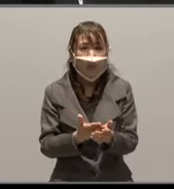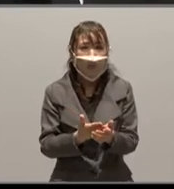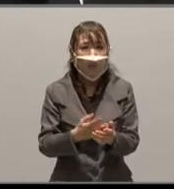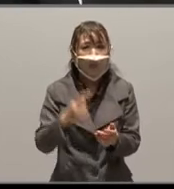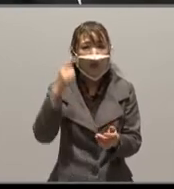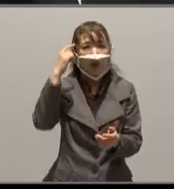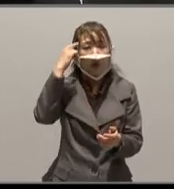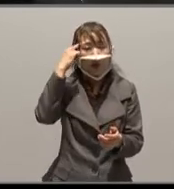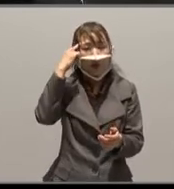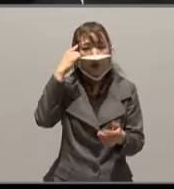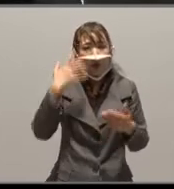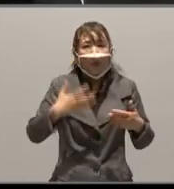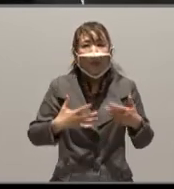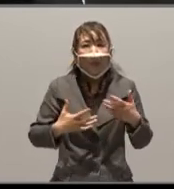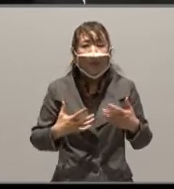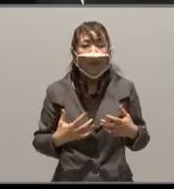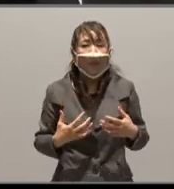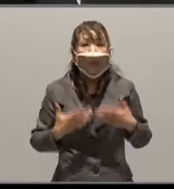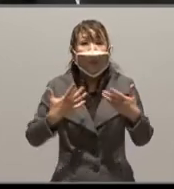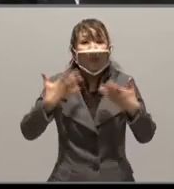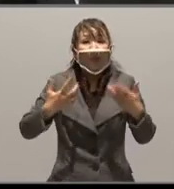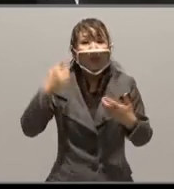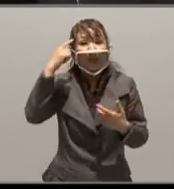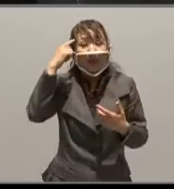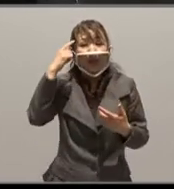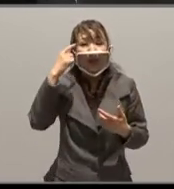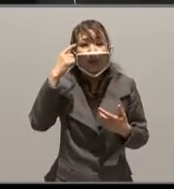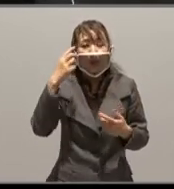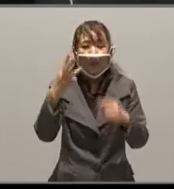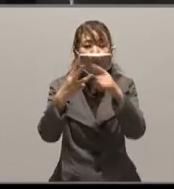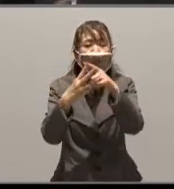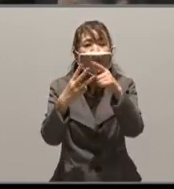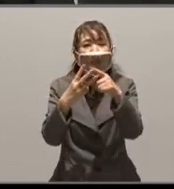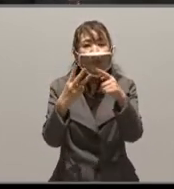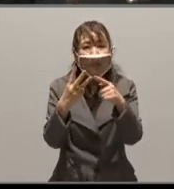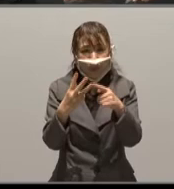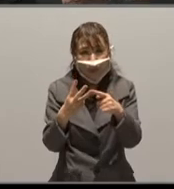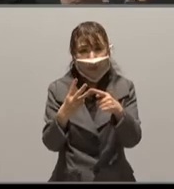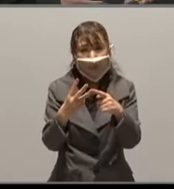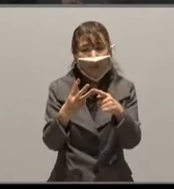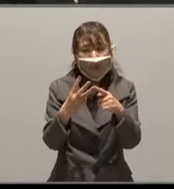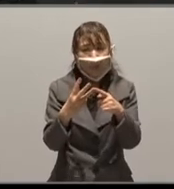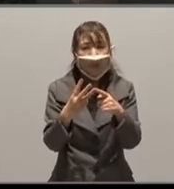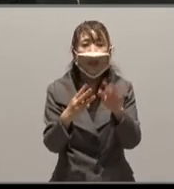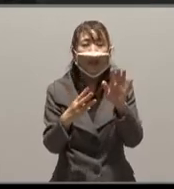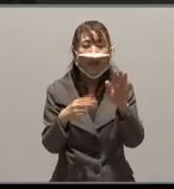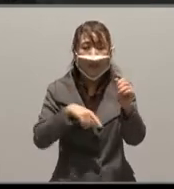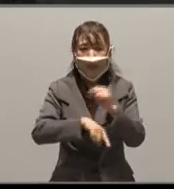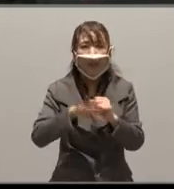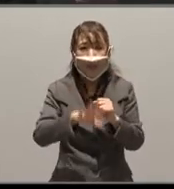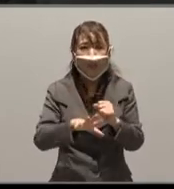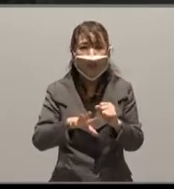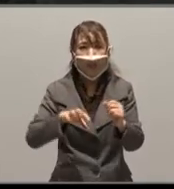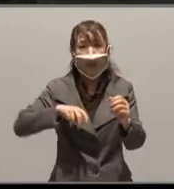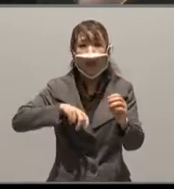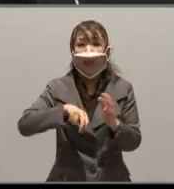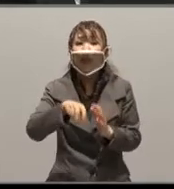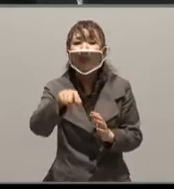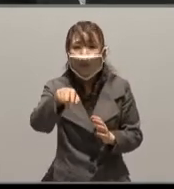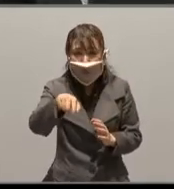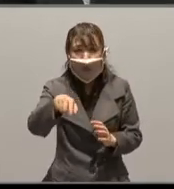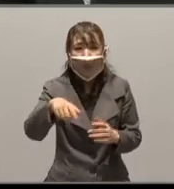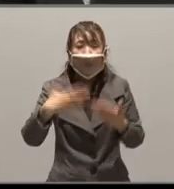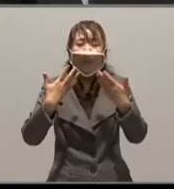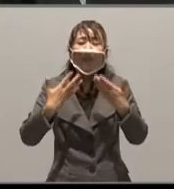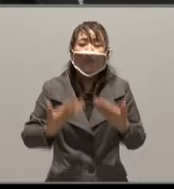preventing hypertension. One is through the hormones like adrenaline, noradrenaline cortisol, or